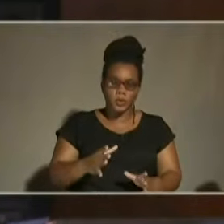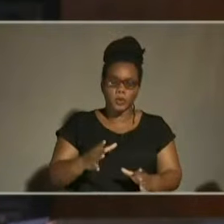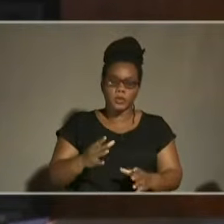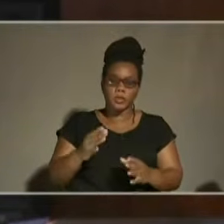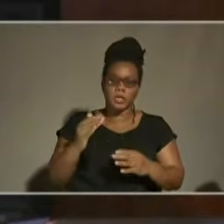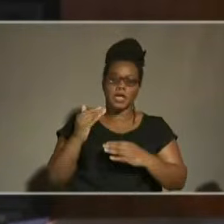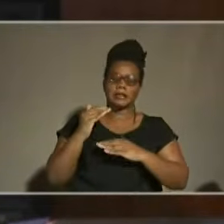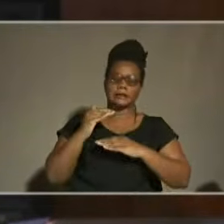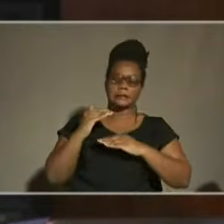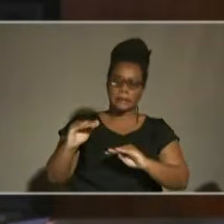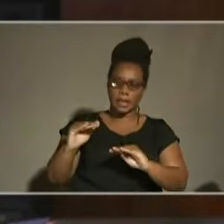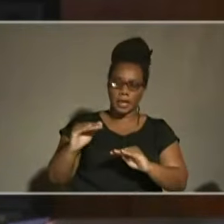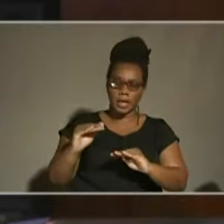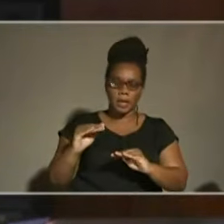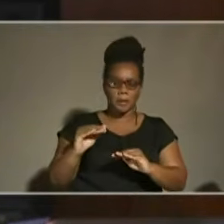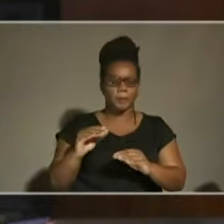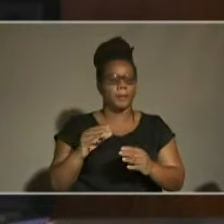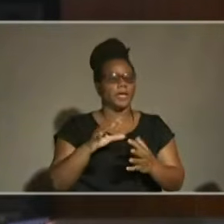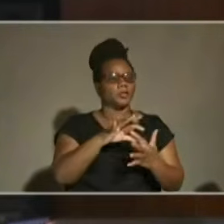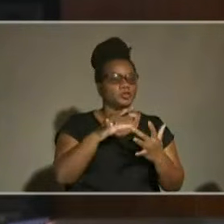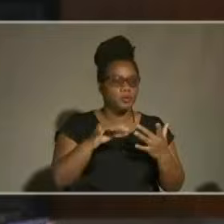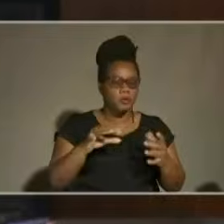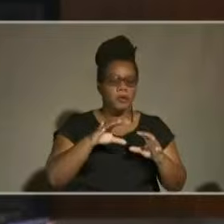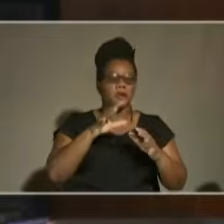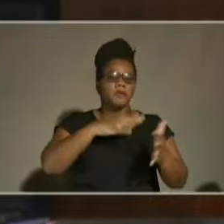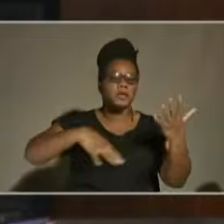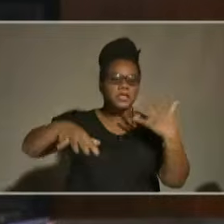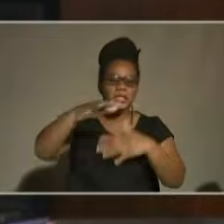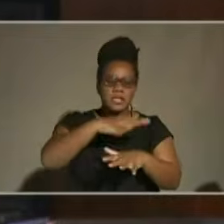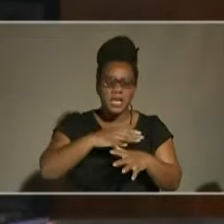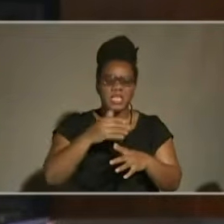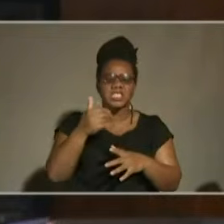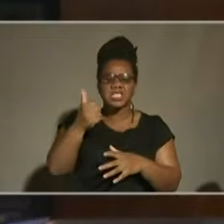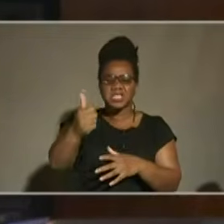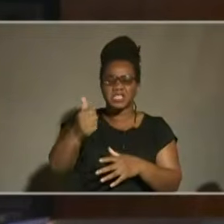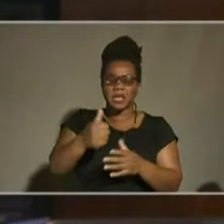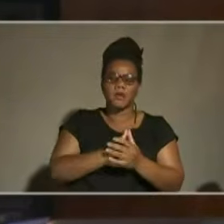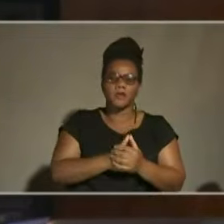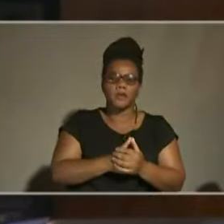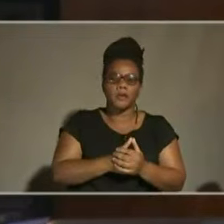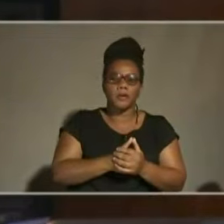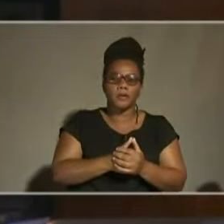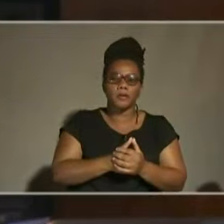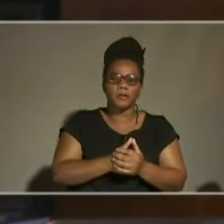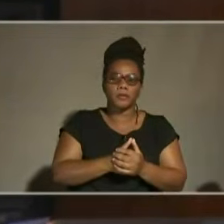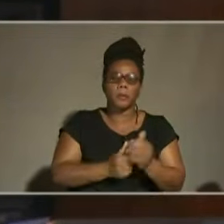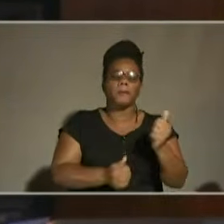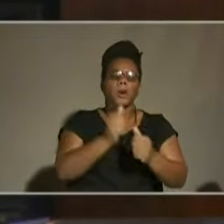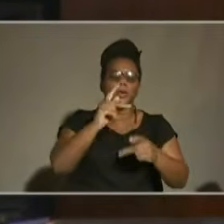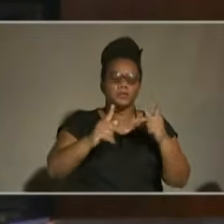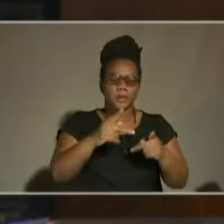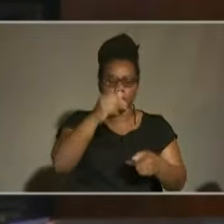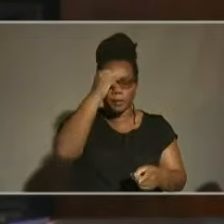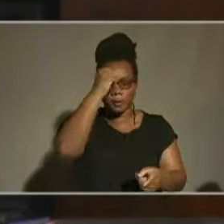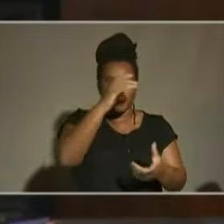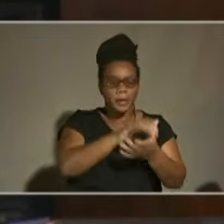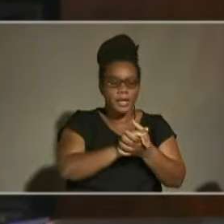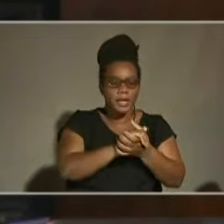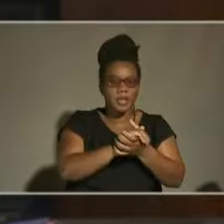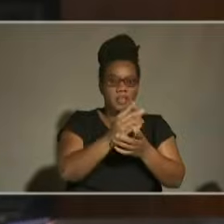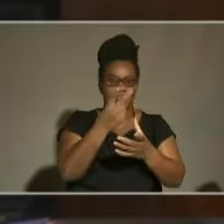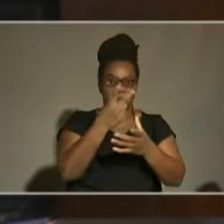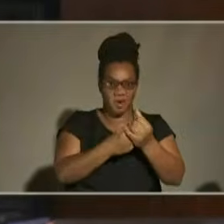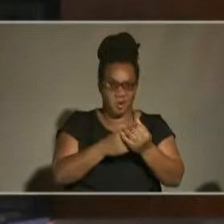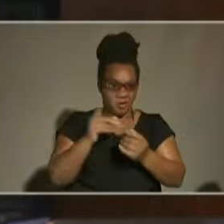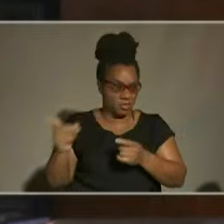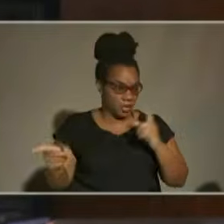democratic society. Many Jamaicans refuse to vote because they believe both parties are corrupt. What would you